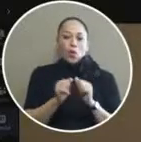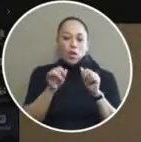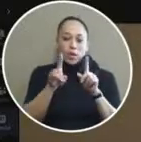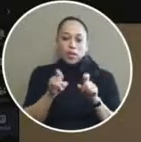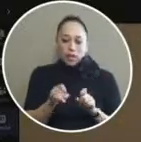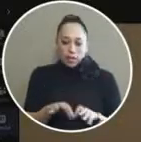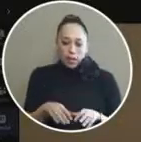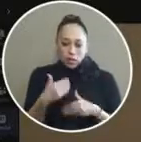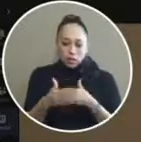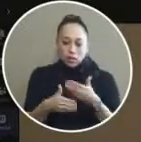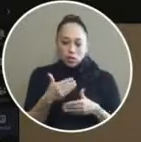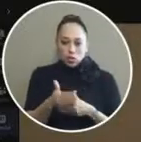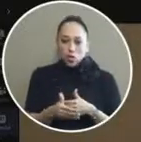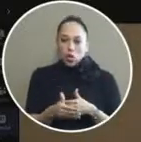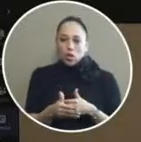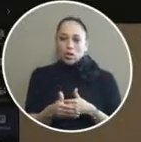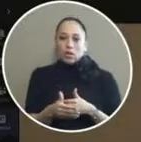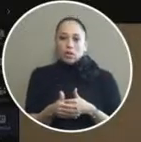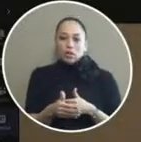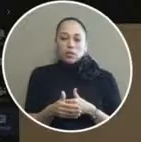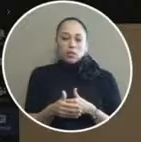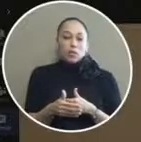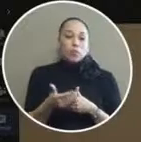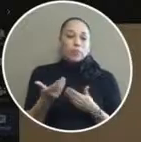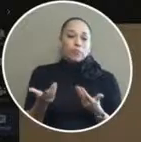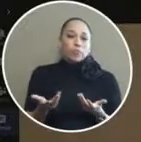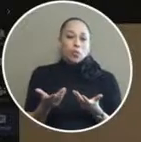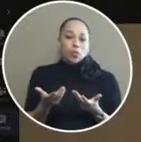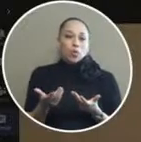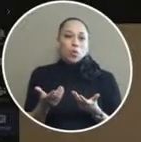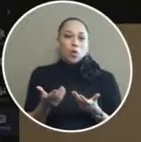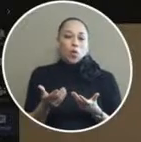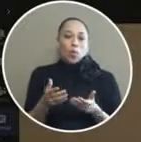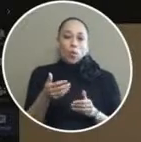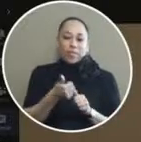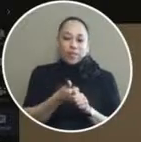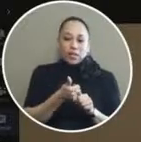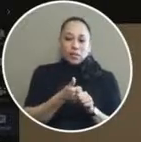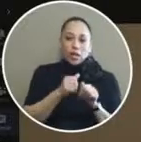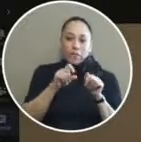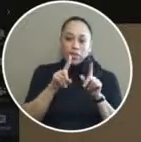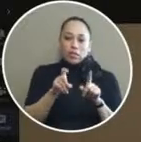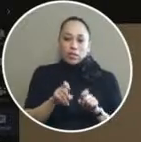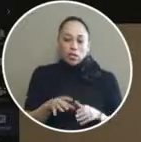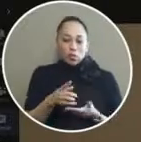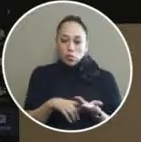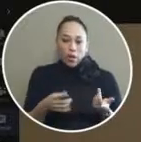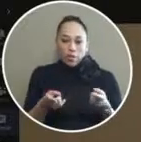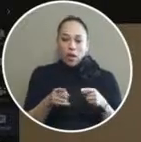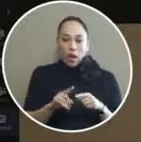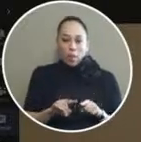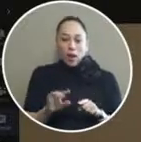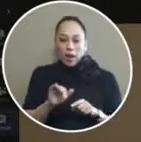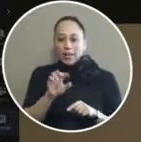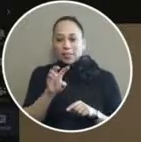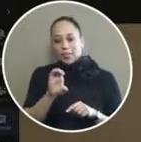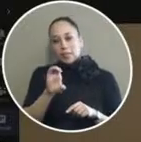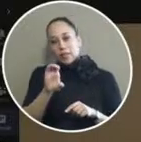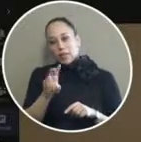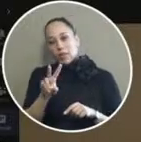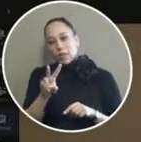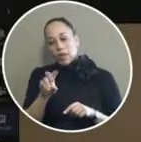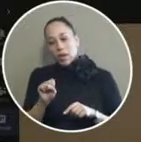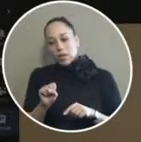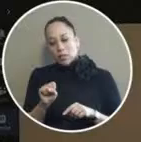that was going in and actually inserting the swab. So with a self-test, what happens is, like at the CVS, you